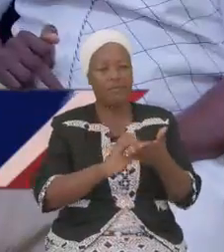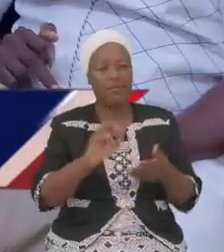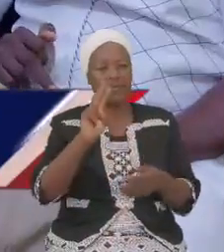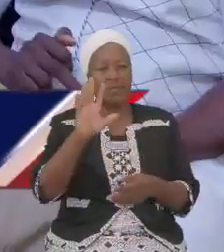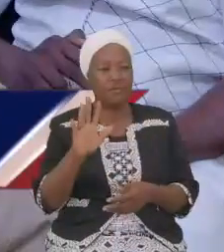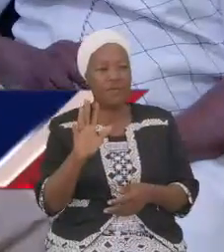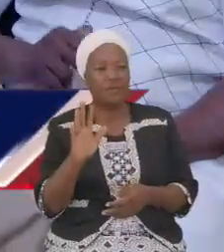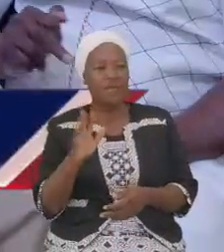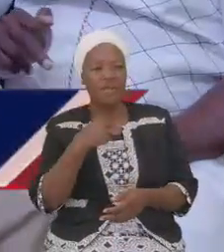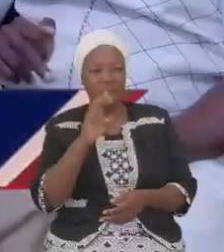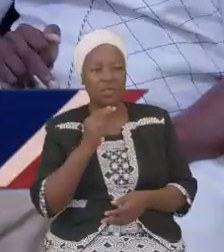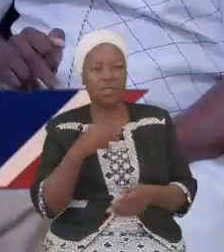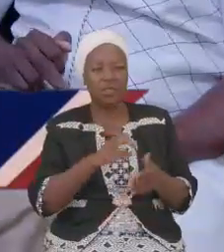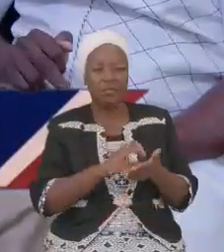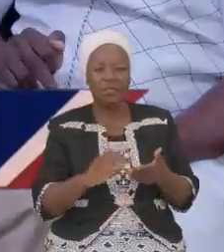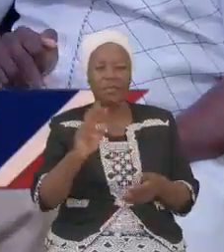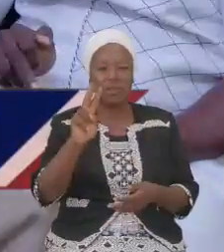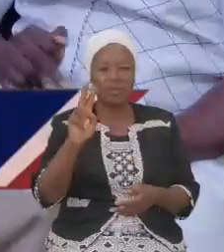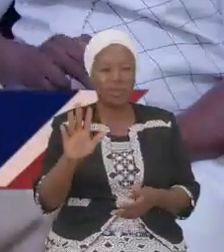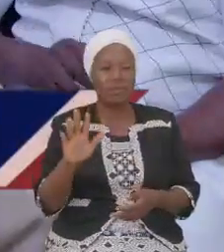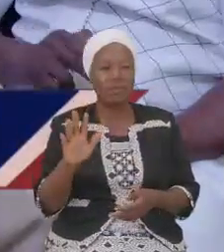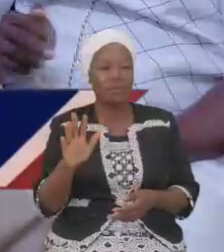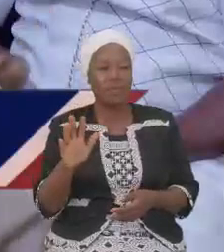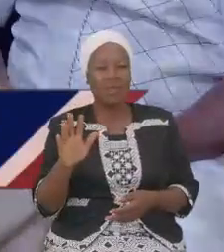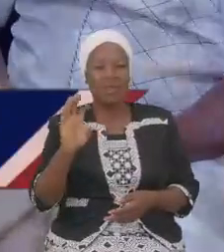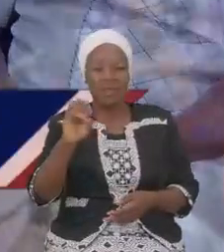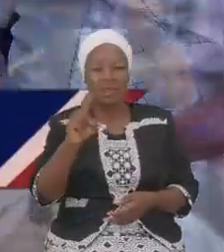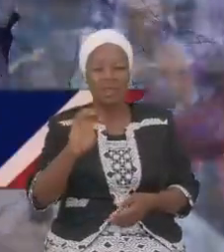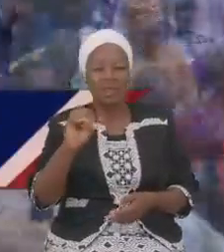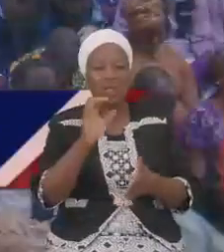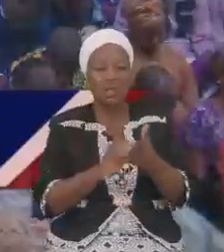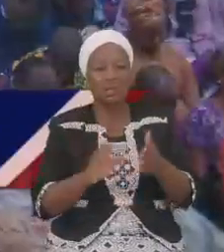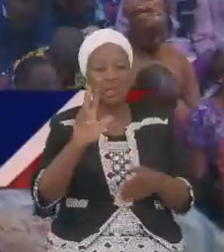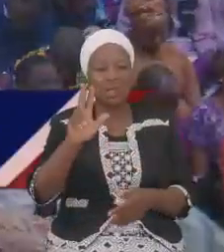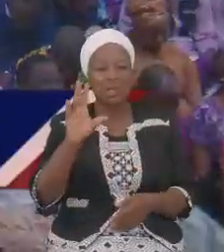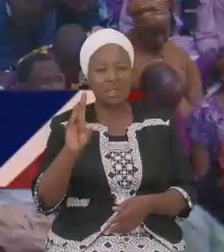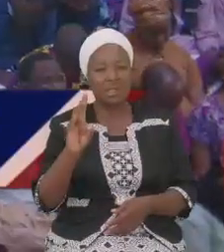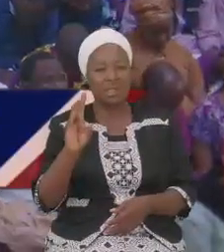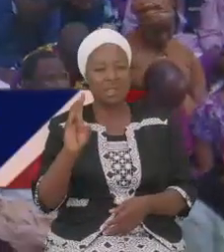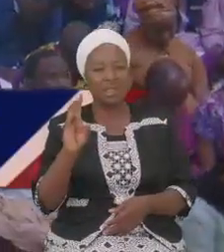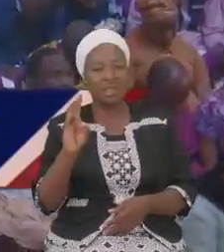It tells us in verse 25, Ezekiel chapter 37,